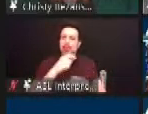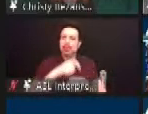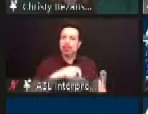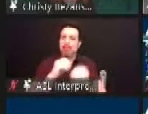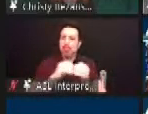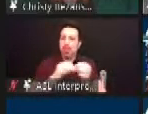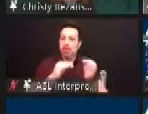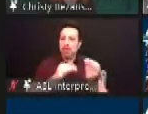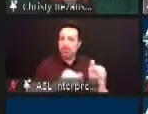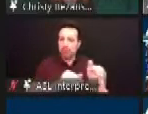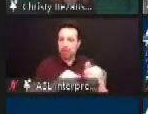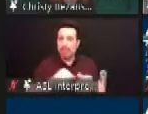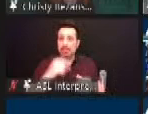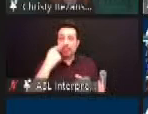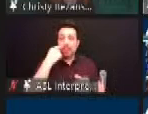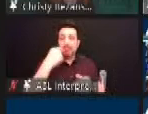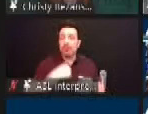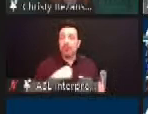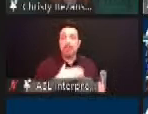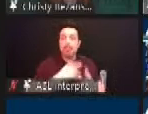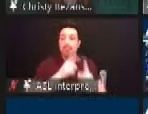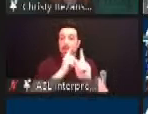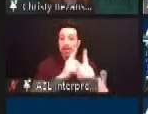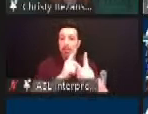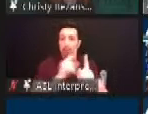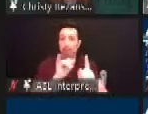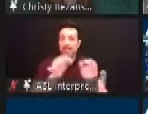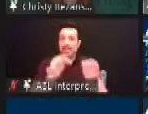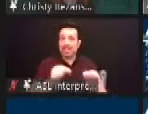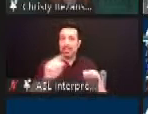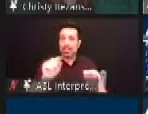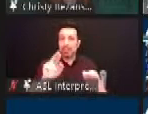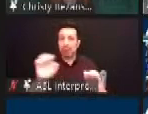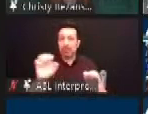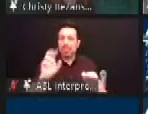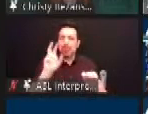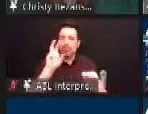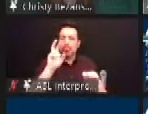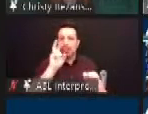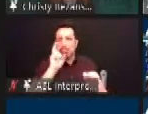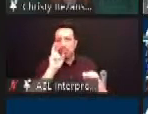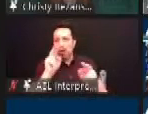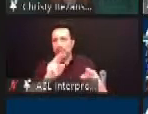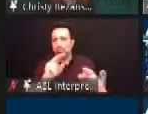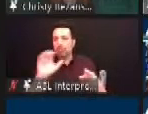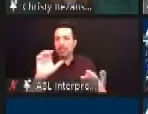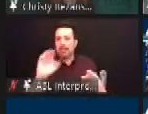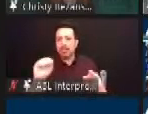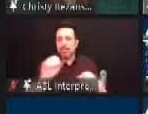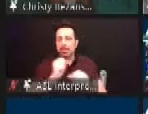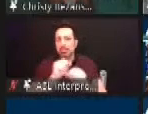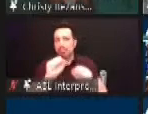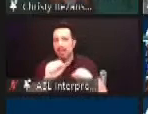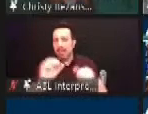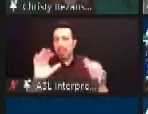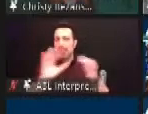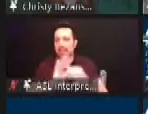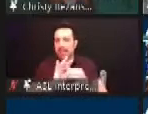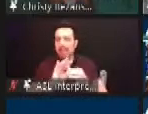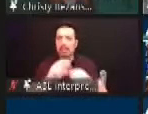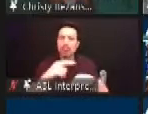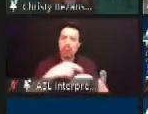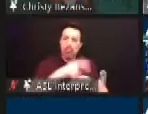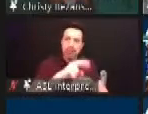efficiently. For me, my goal with this is to watch our case managers be able to link and